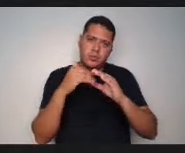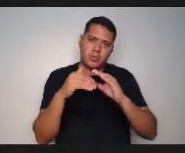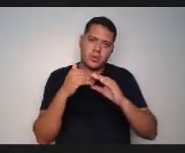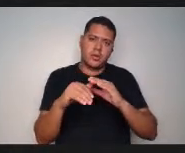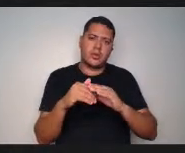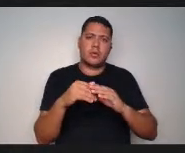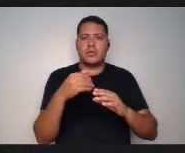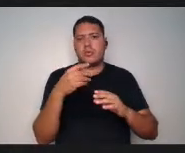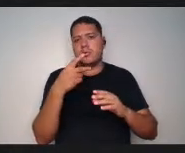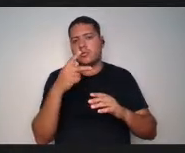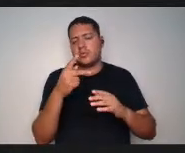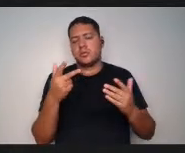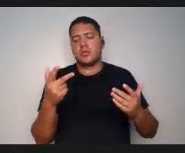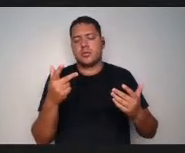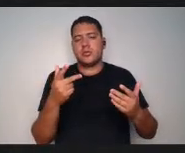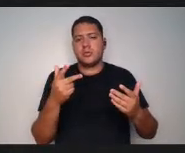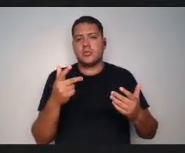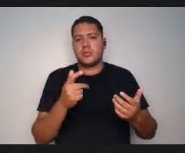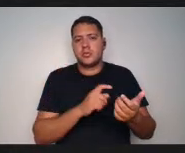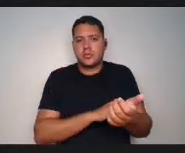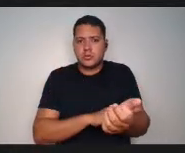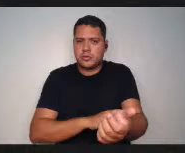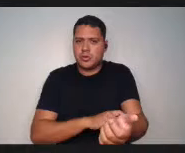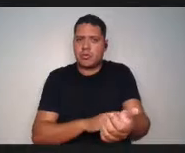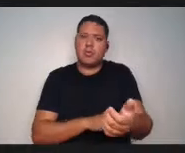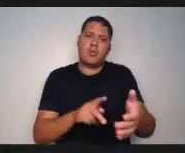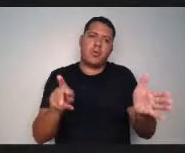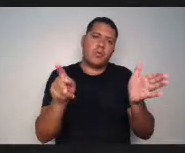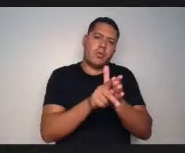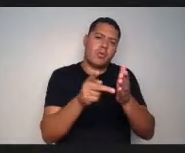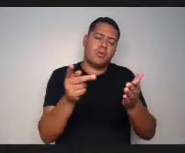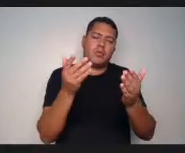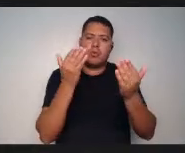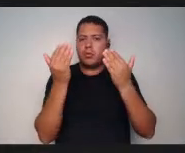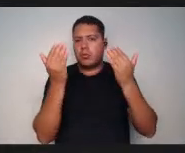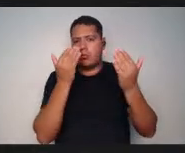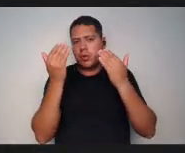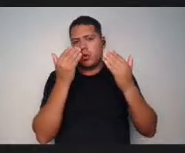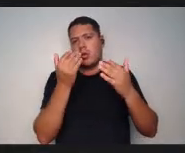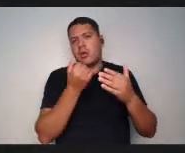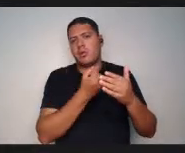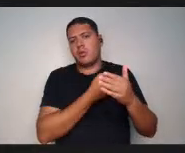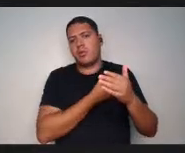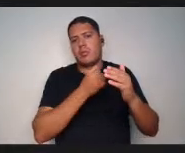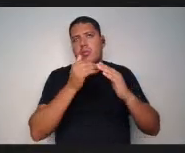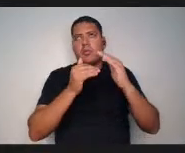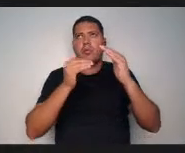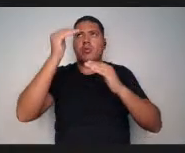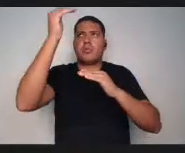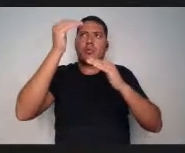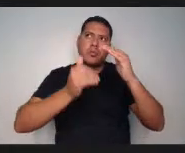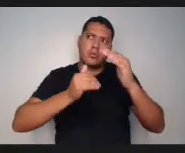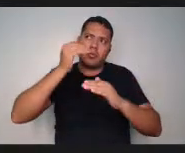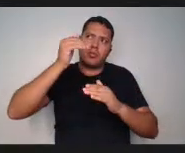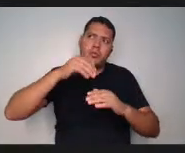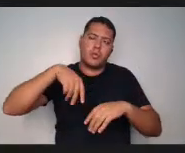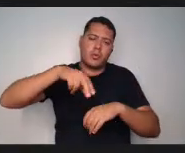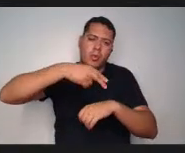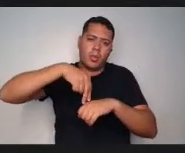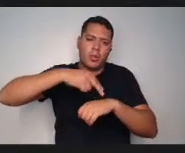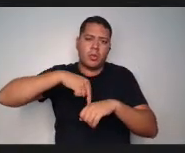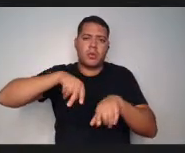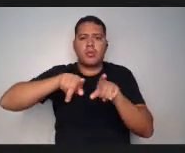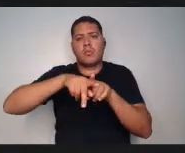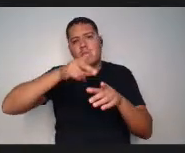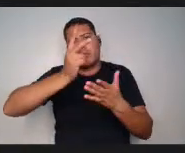national scores from our National Quality of Work Life Survey. And the same thing can be done for organizations, which we've just launched